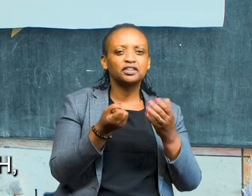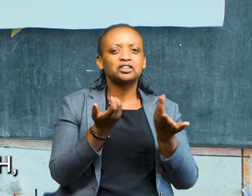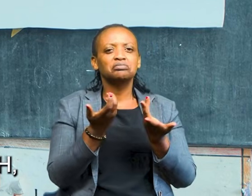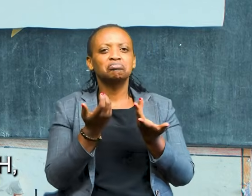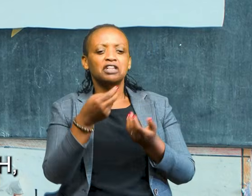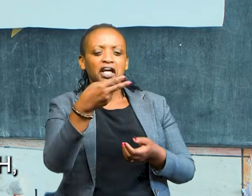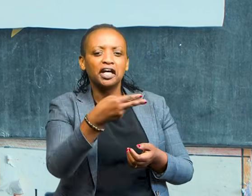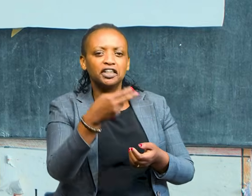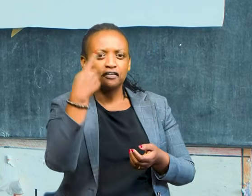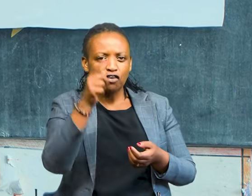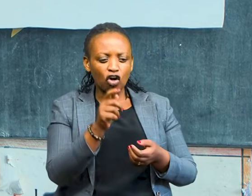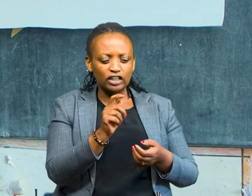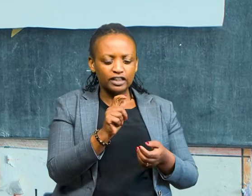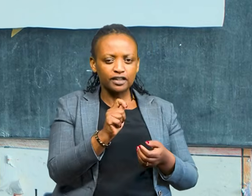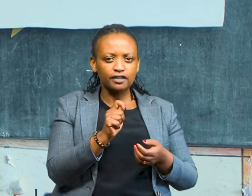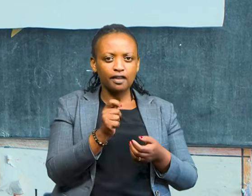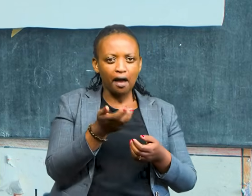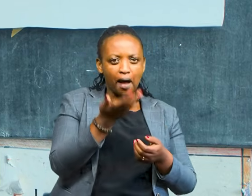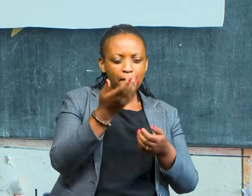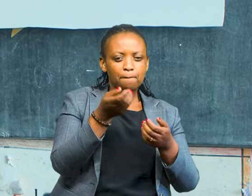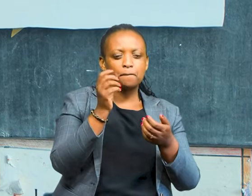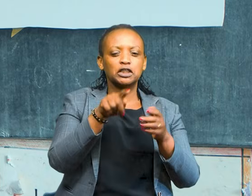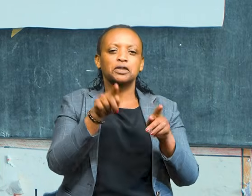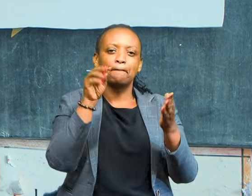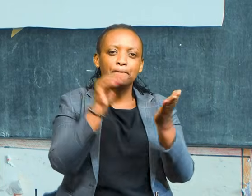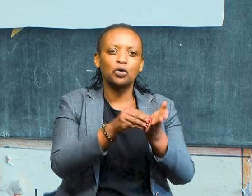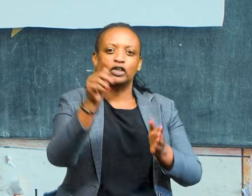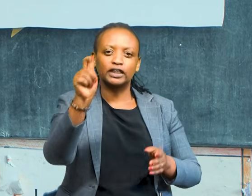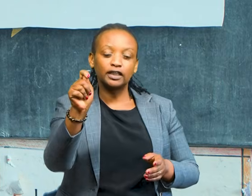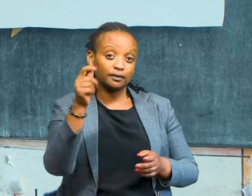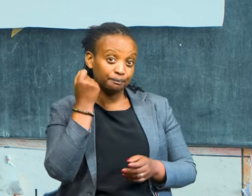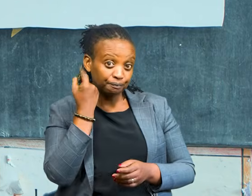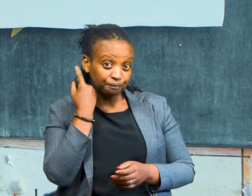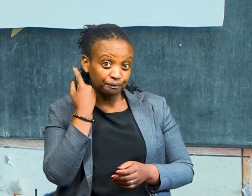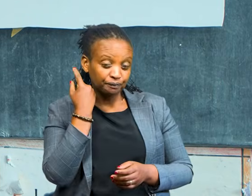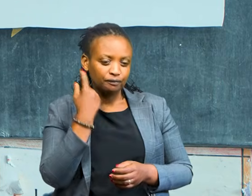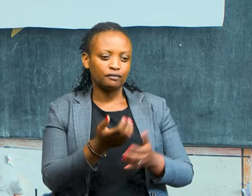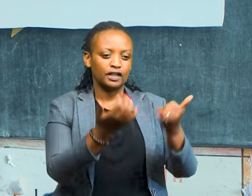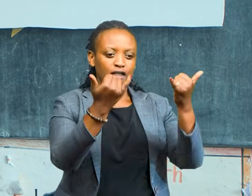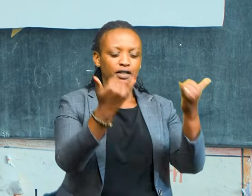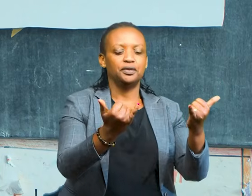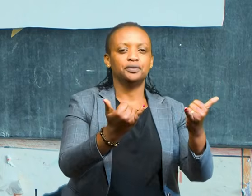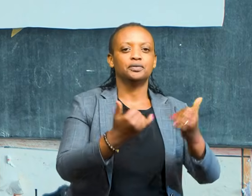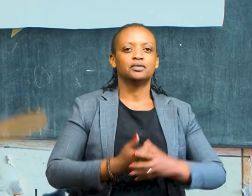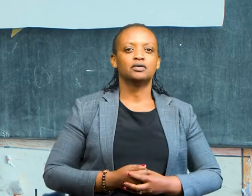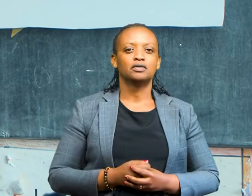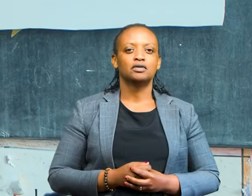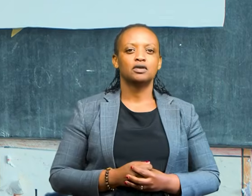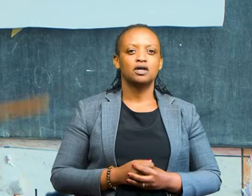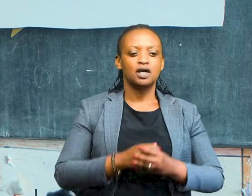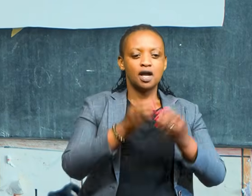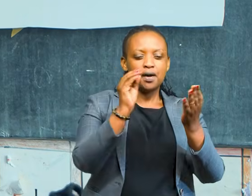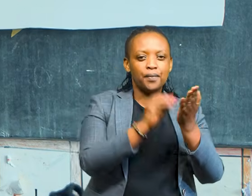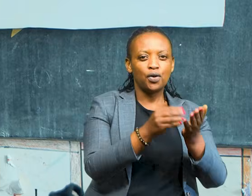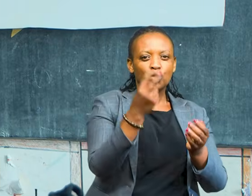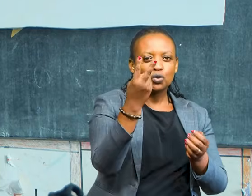they recorded the H. For tail facing up, they recorded the T. Are we together? Yes. So